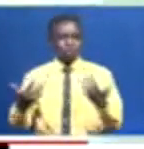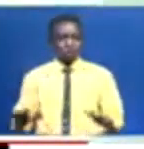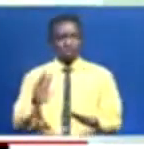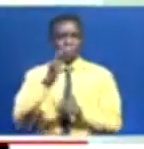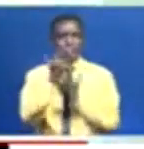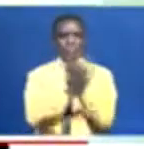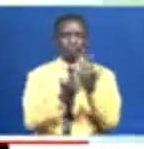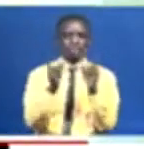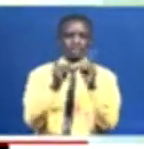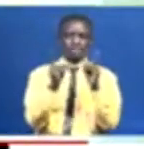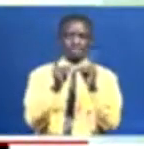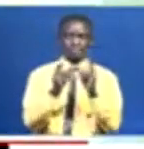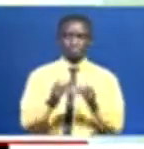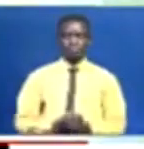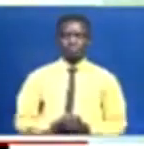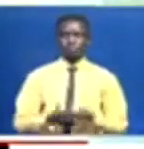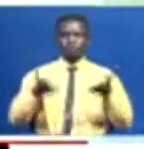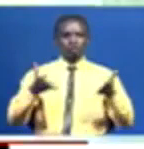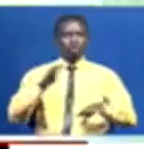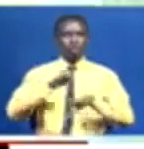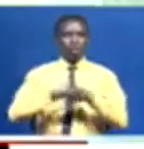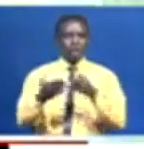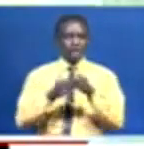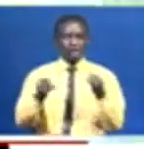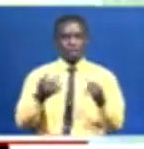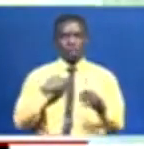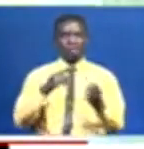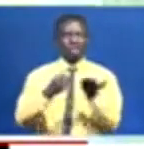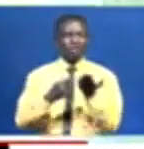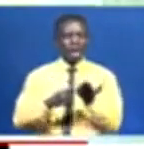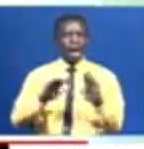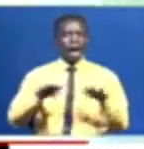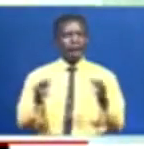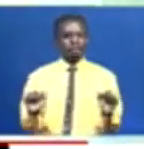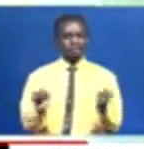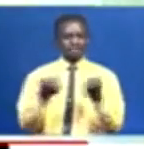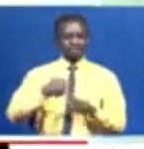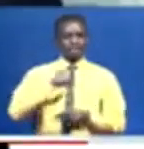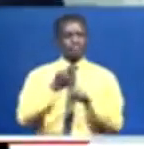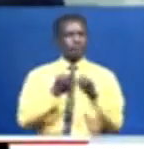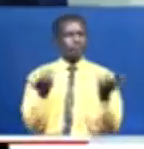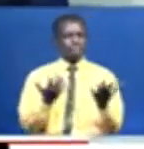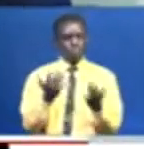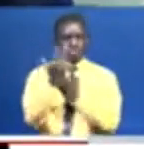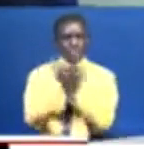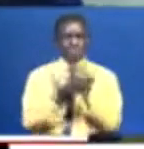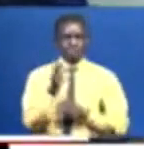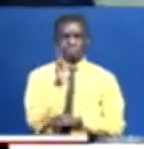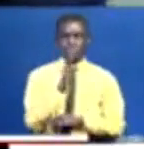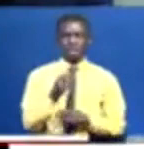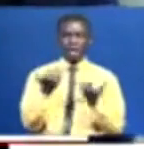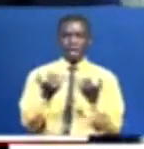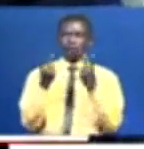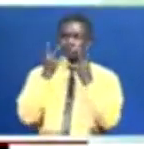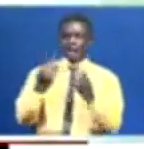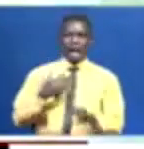Tonight on Prime Edition, we'll discuss how to secure yourself against cyber threats. Joining us tonight is none other than Lloyd Owandah, who